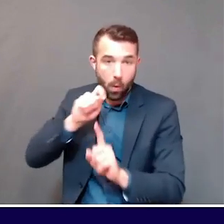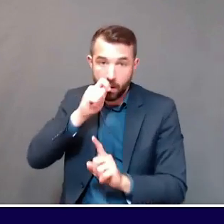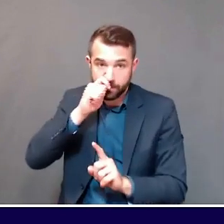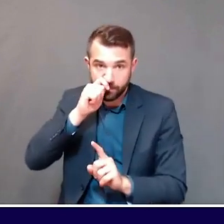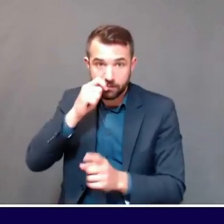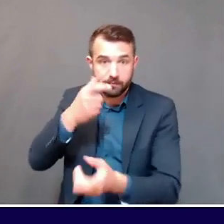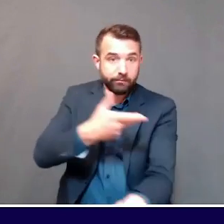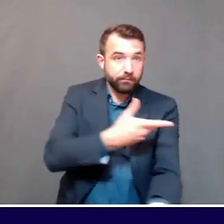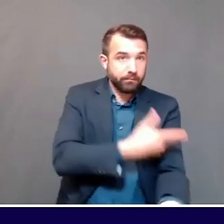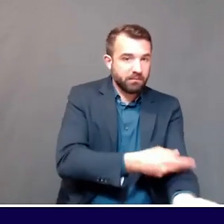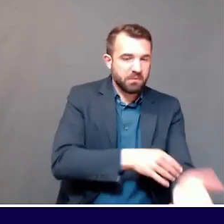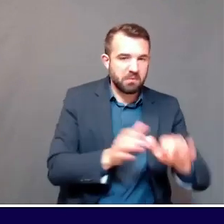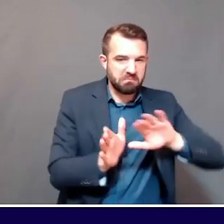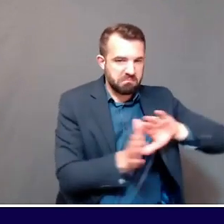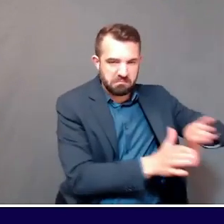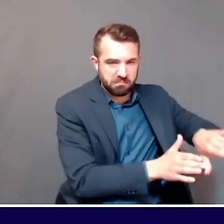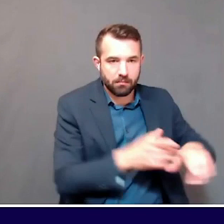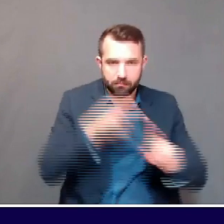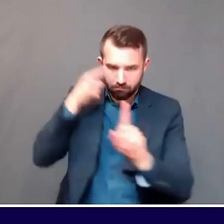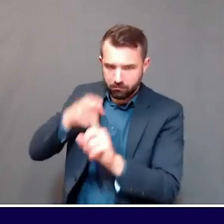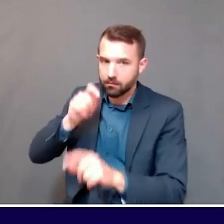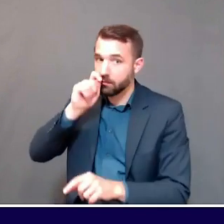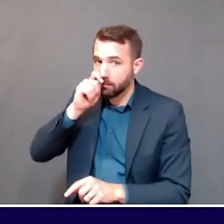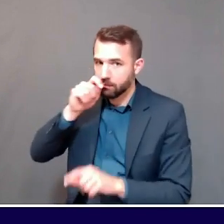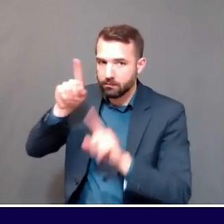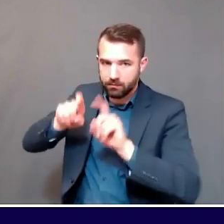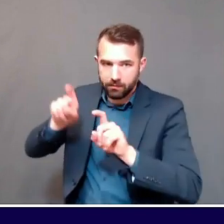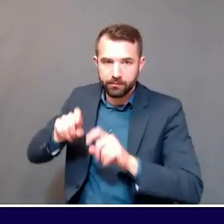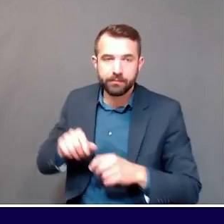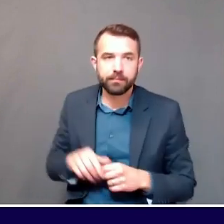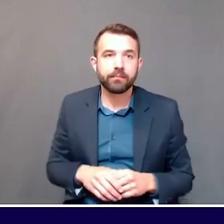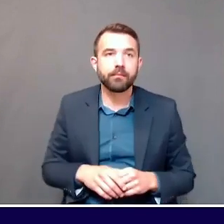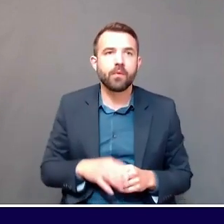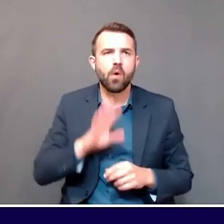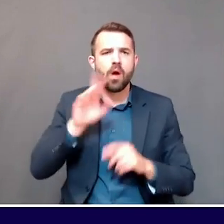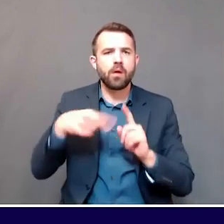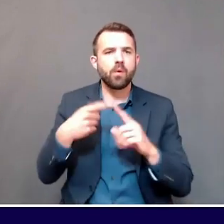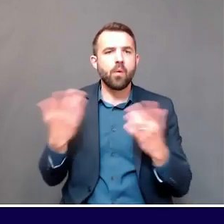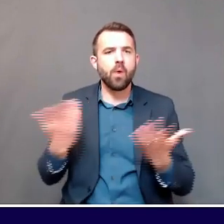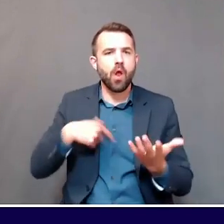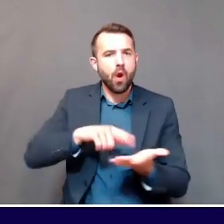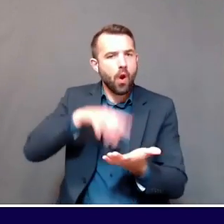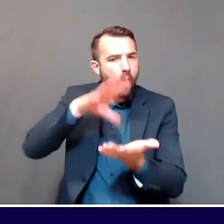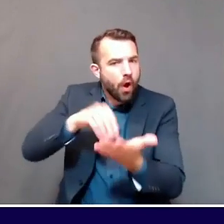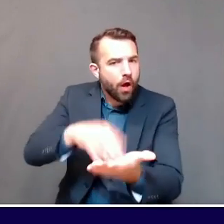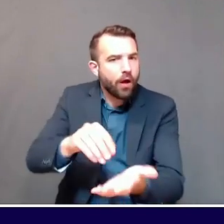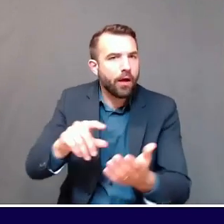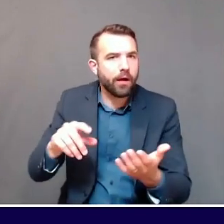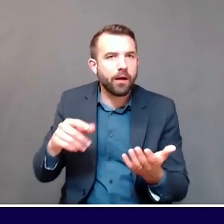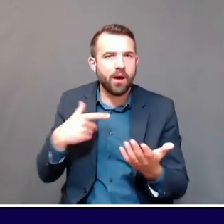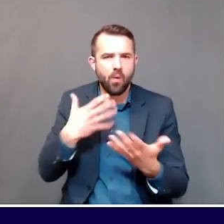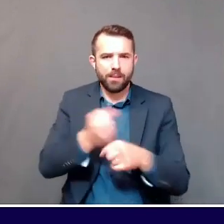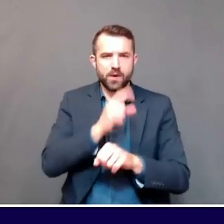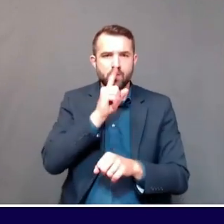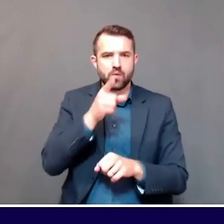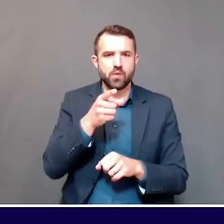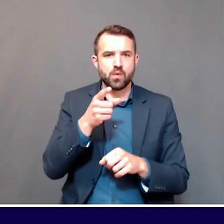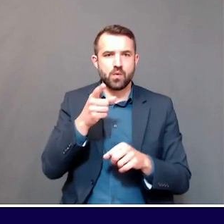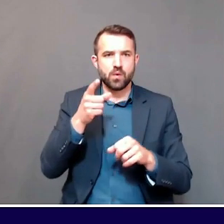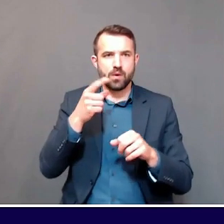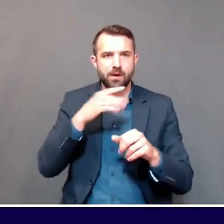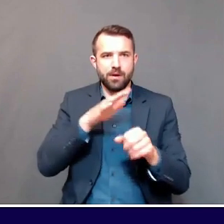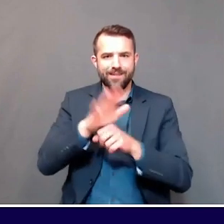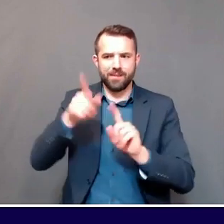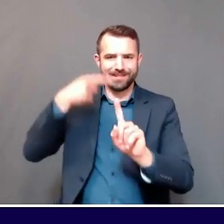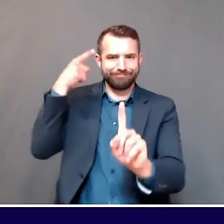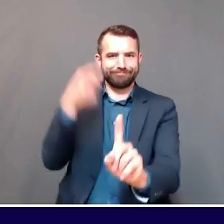and seen in the outbreak, I want to make sure we're just looking at the type of test that gives us an accurate estimate of